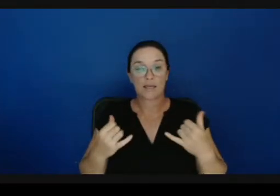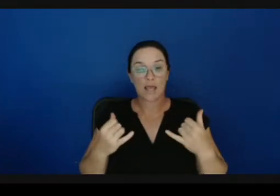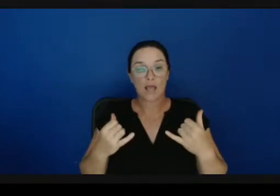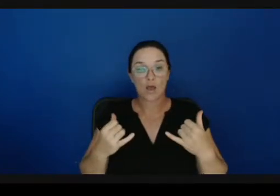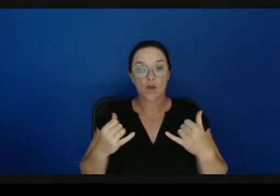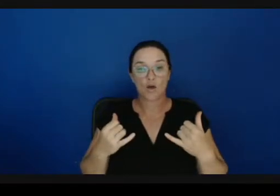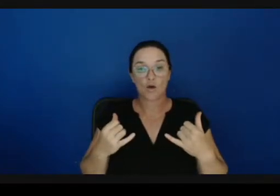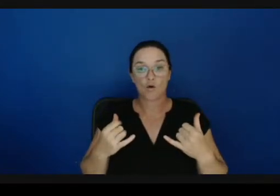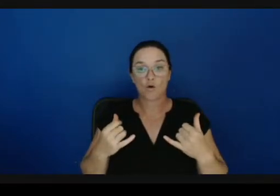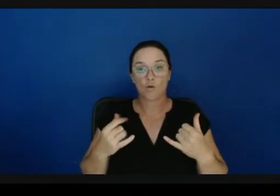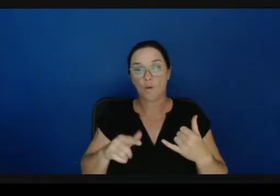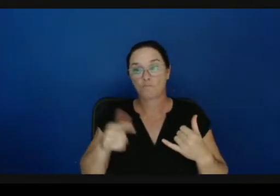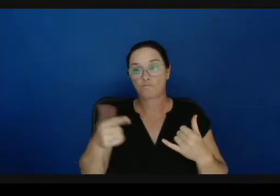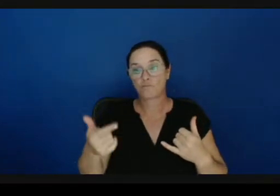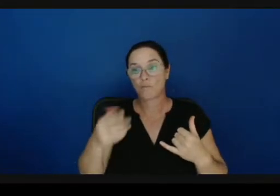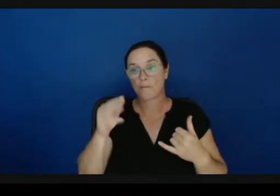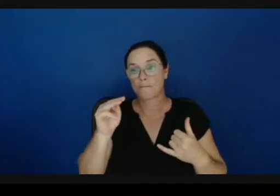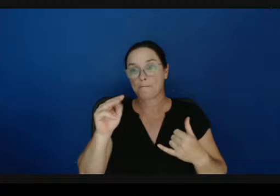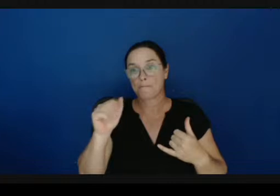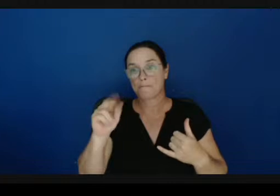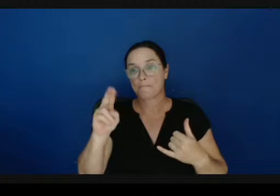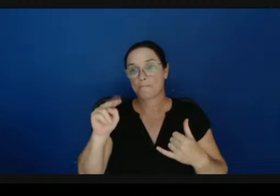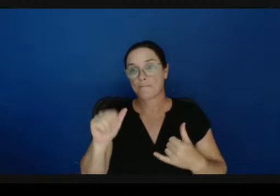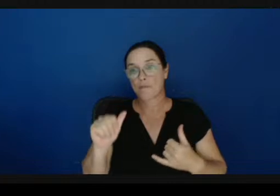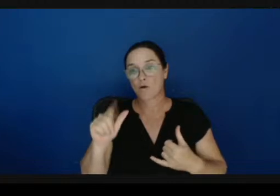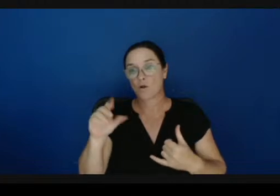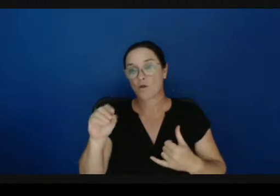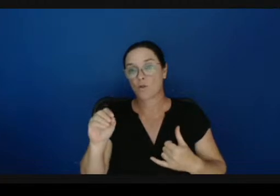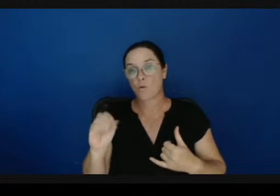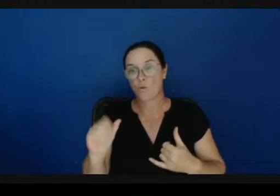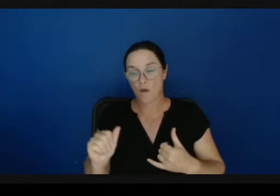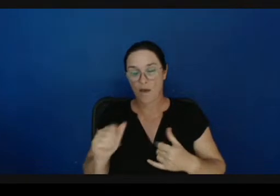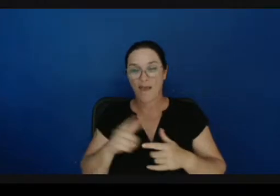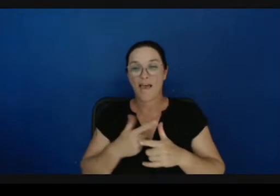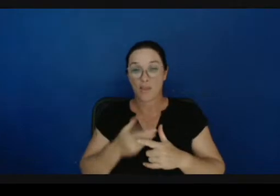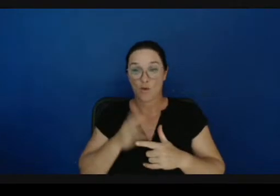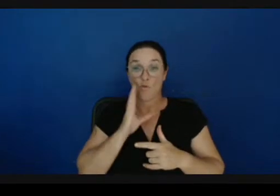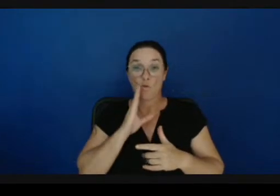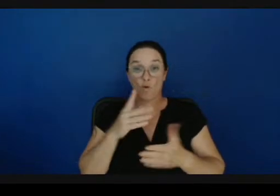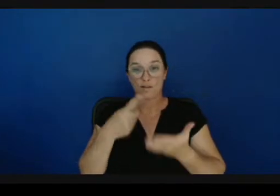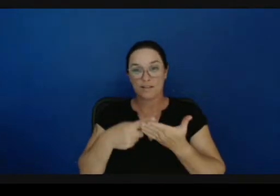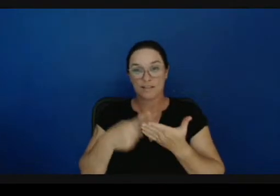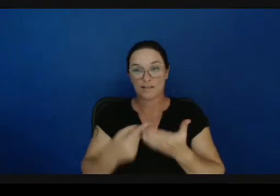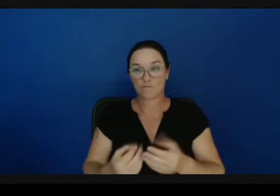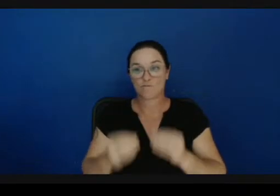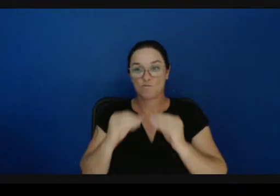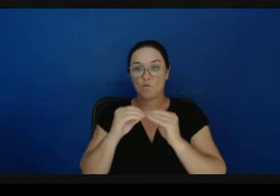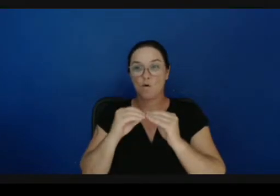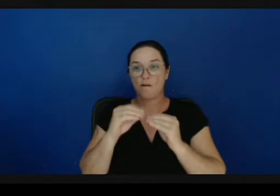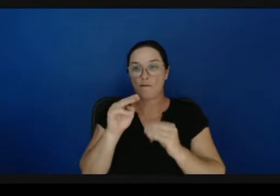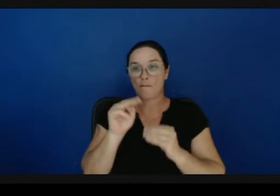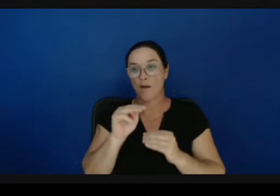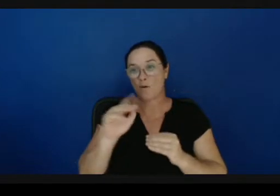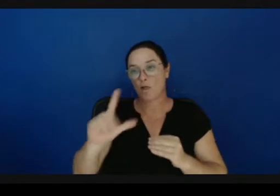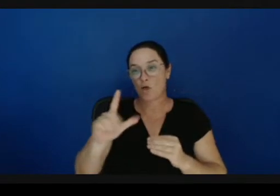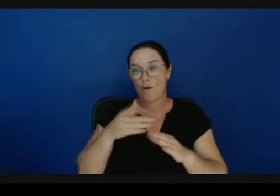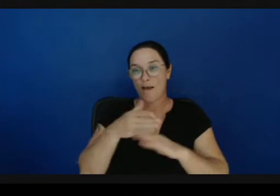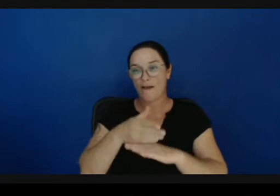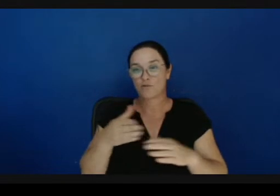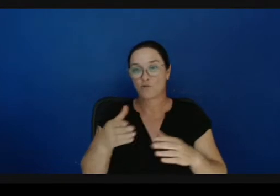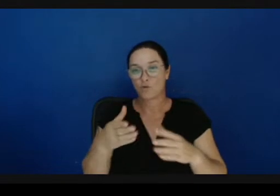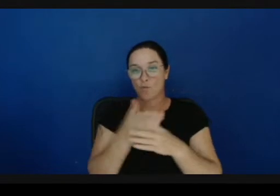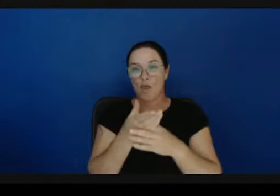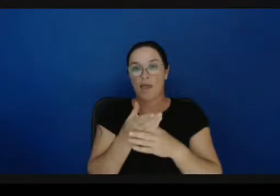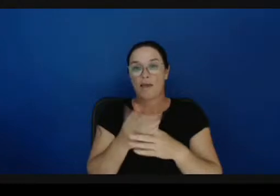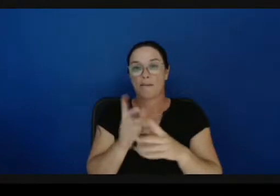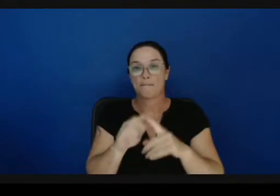Mauna Loa just for what's happening right now. And we did mention we're going to talk more about Mauna Loa, its eruption from 2022 after our break. But what's happening right